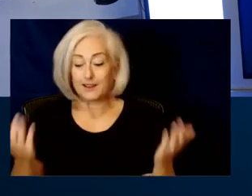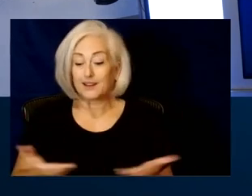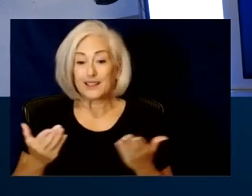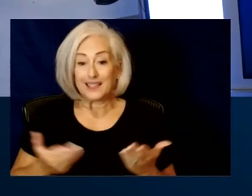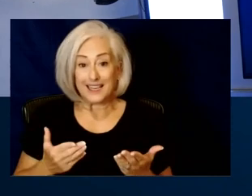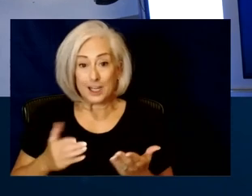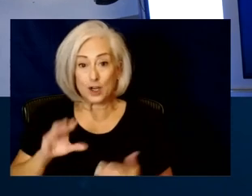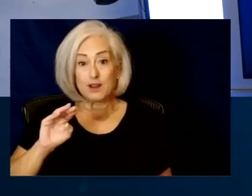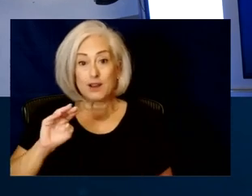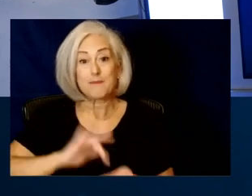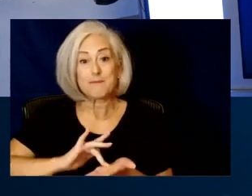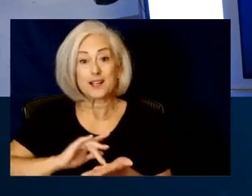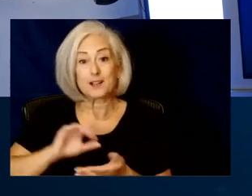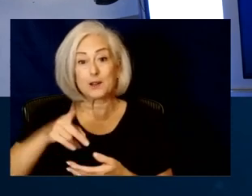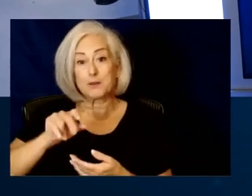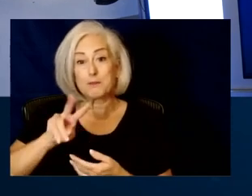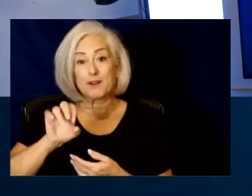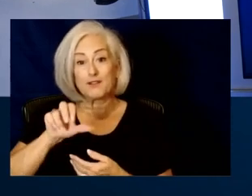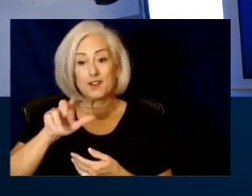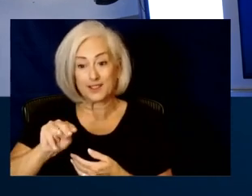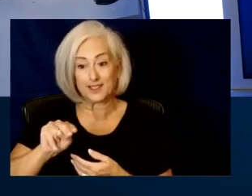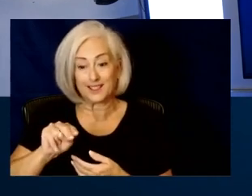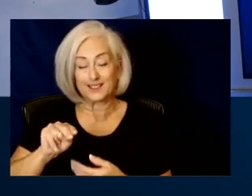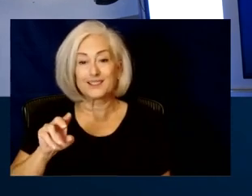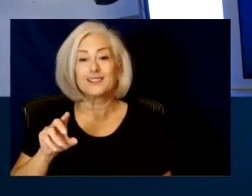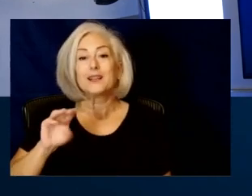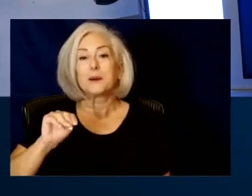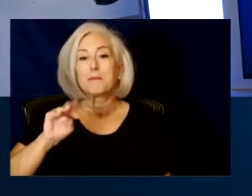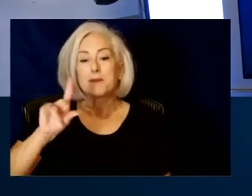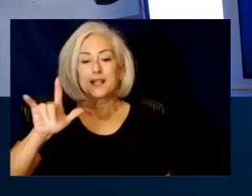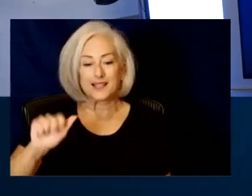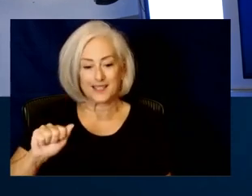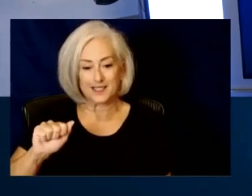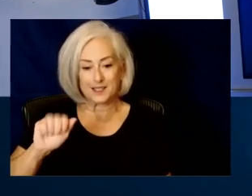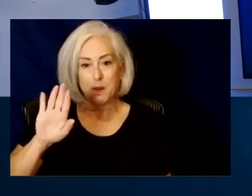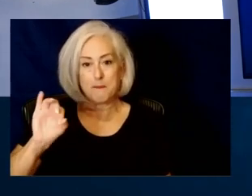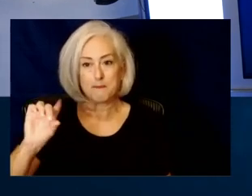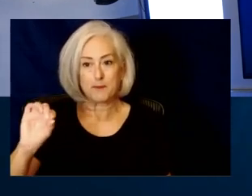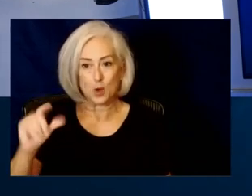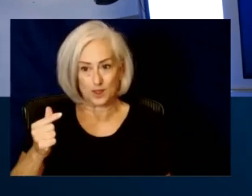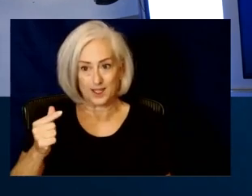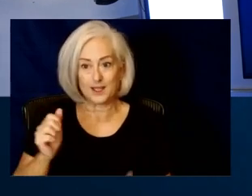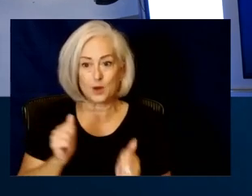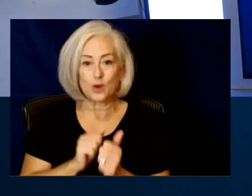Melissa Bullig, Supervisor of CT Radiology, and patient Bill Lyons.